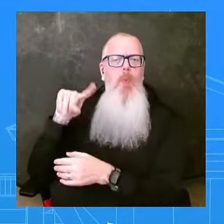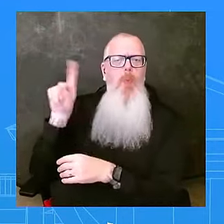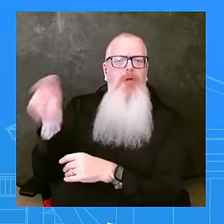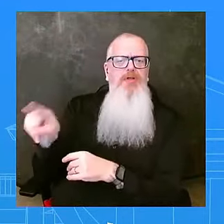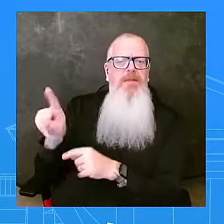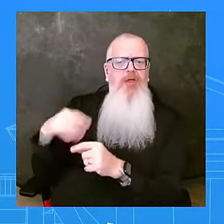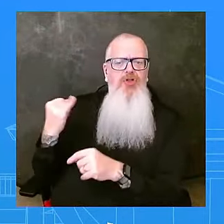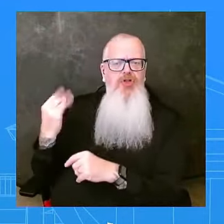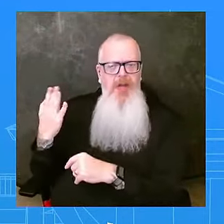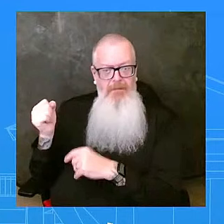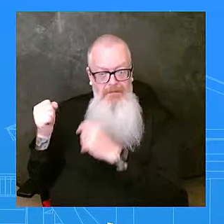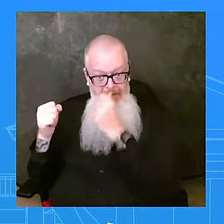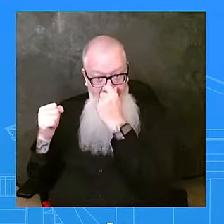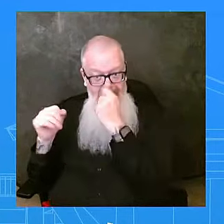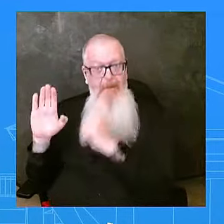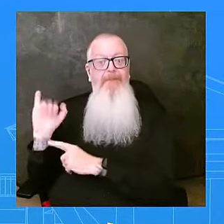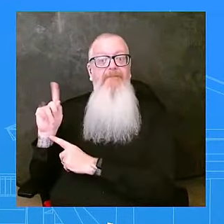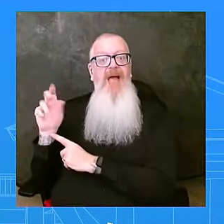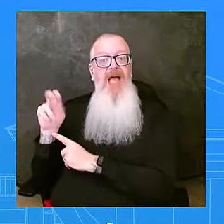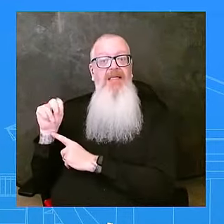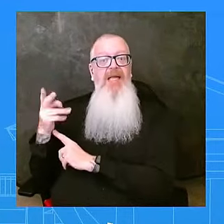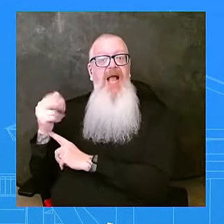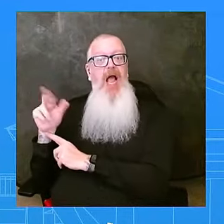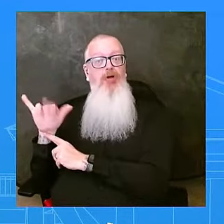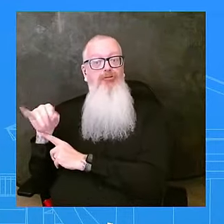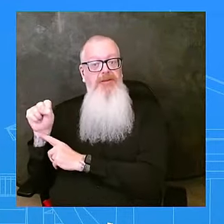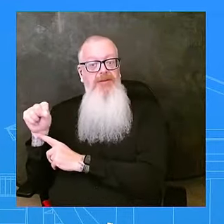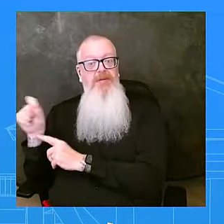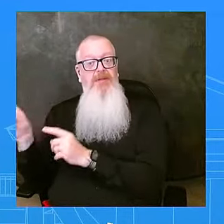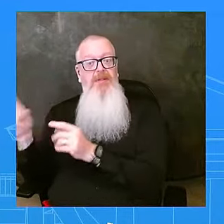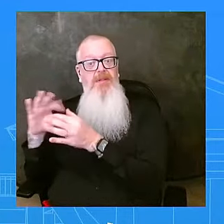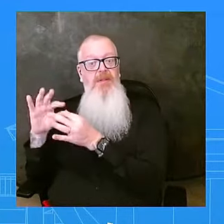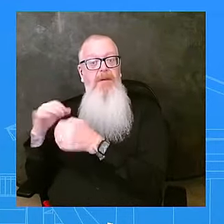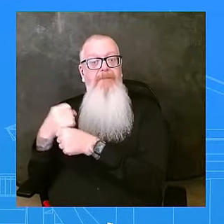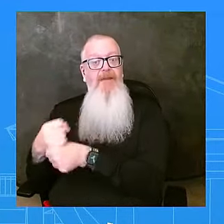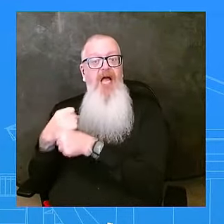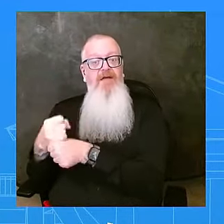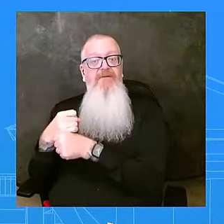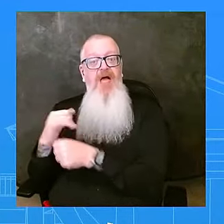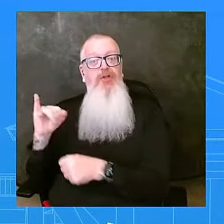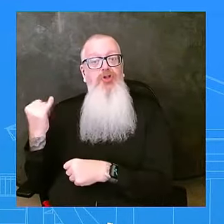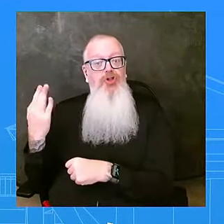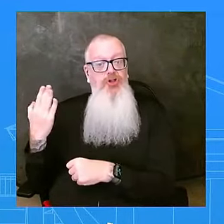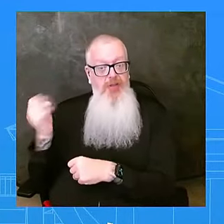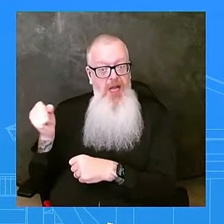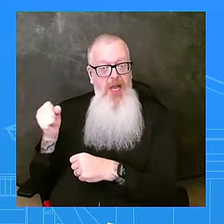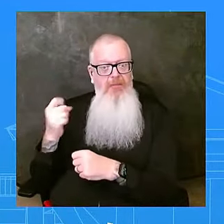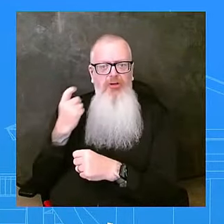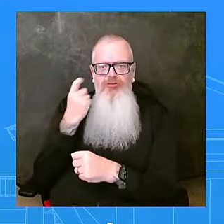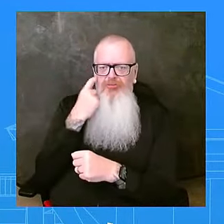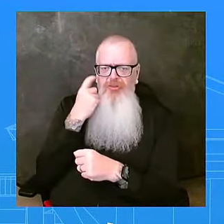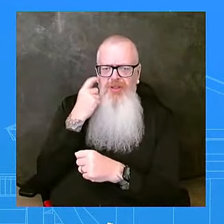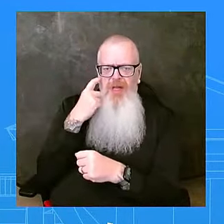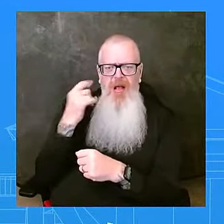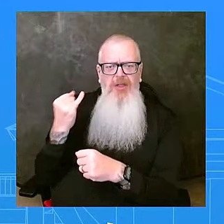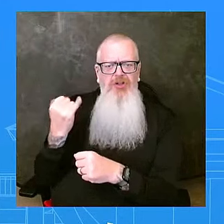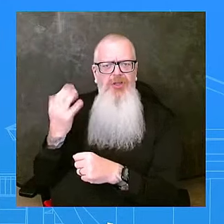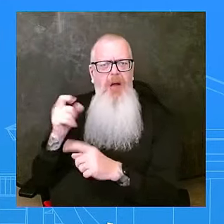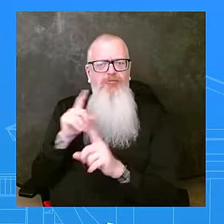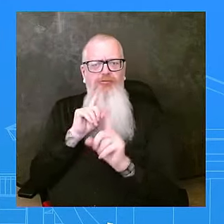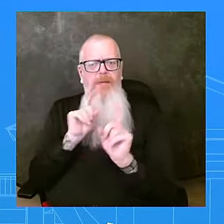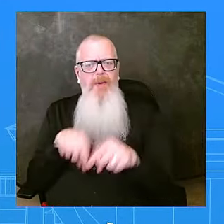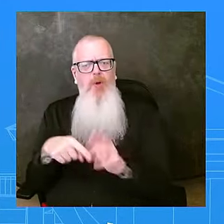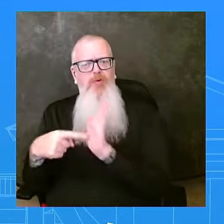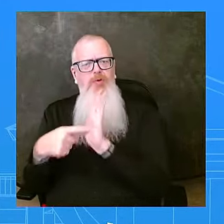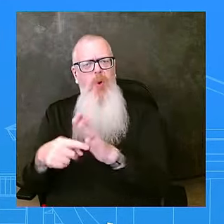has been touting manufacturing jobs for the past year. But the last jobs report showed that manufacturing lost 24,000 jobs. And